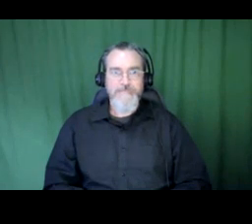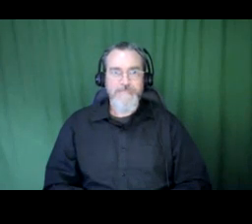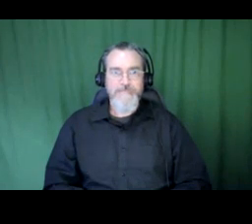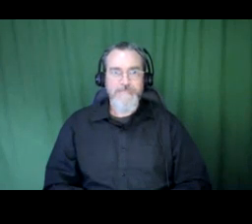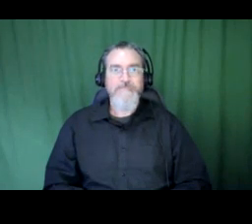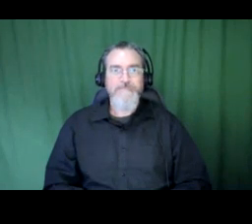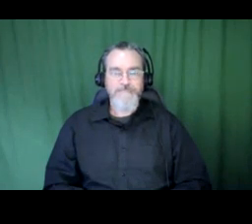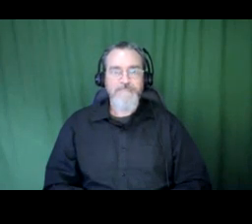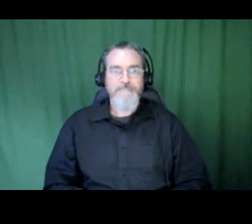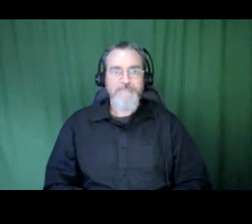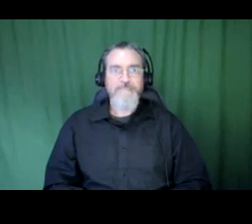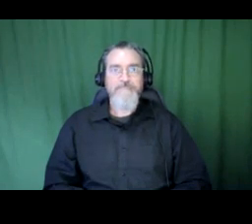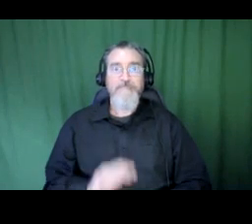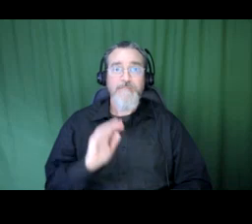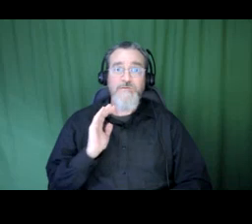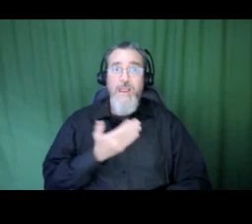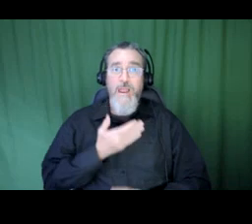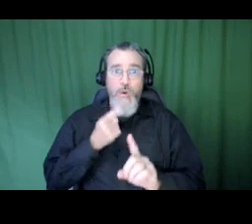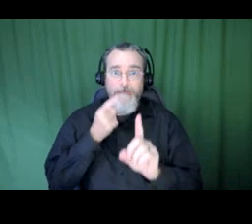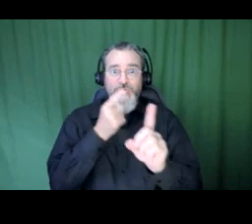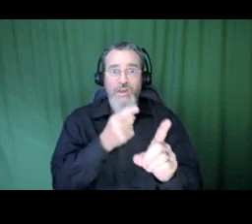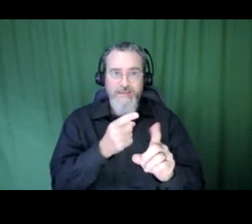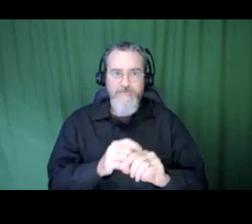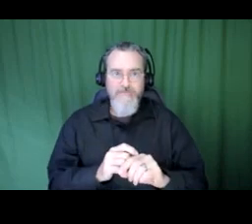So the objectives are to develop government-to-government